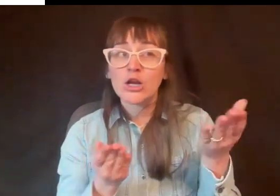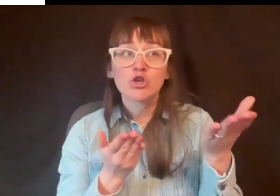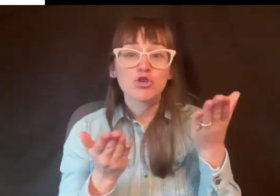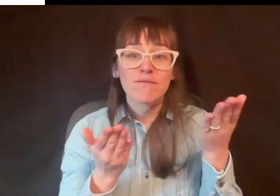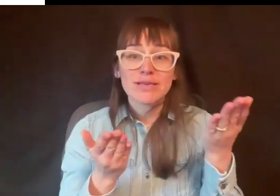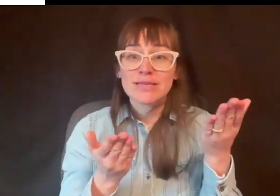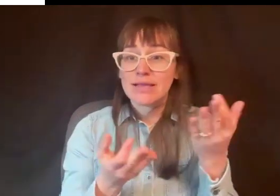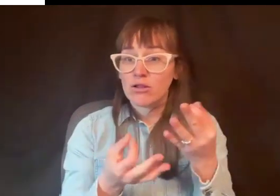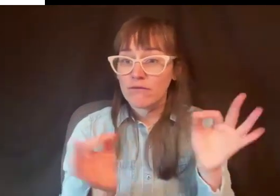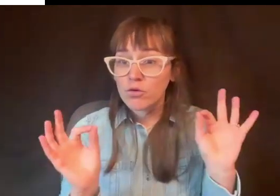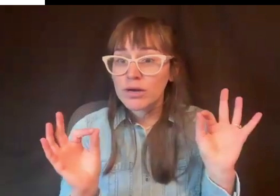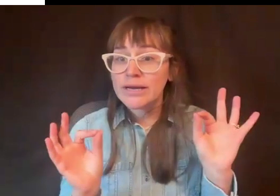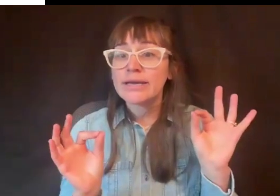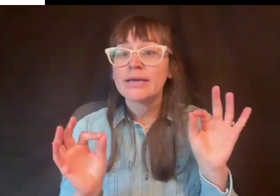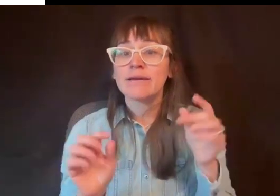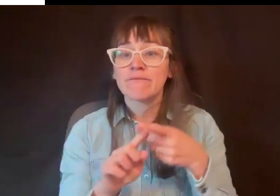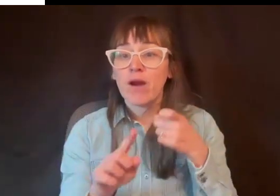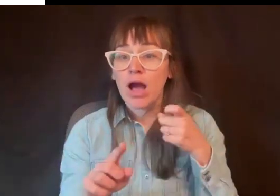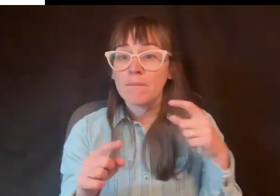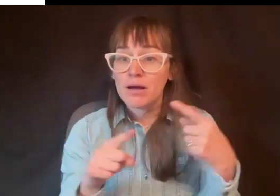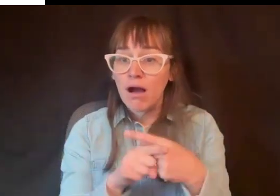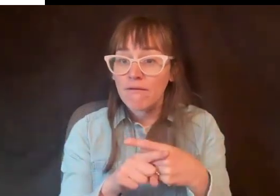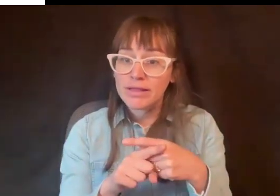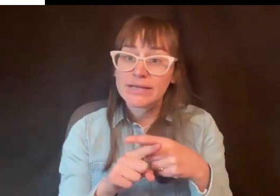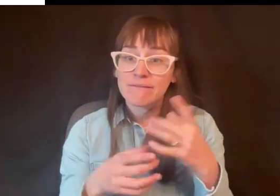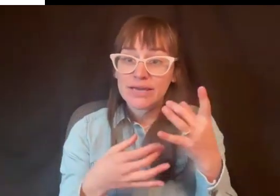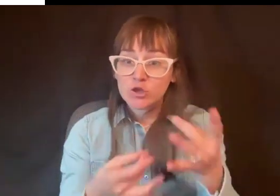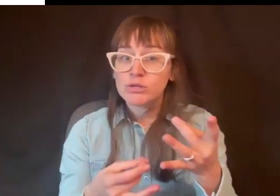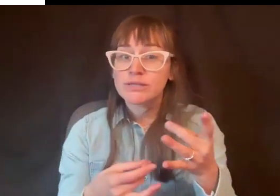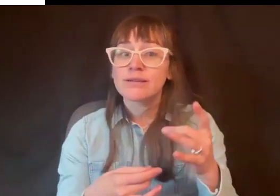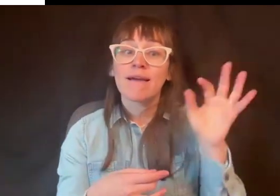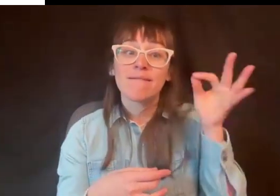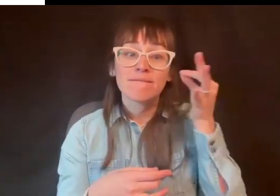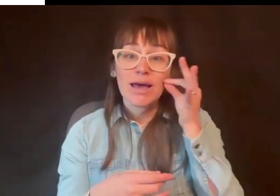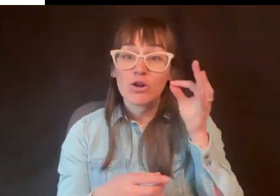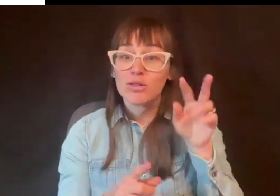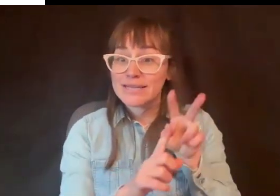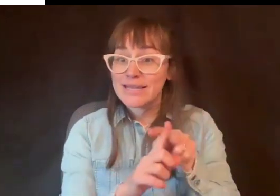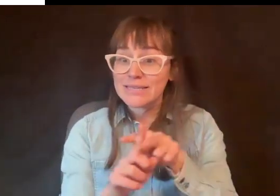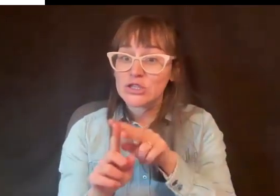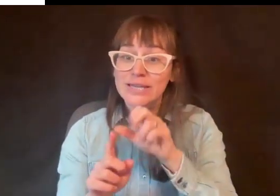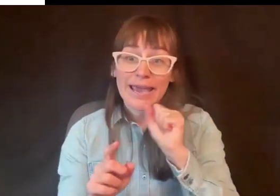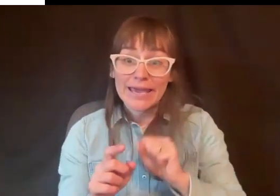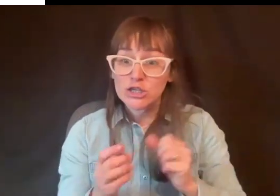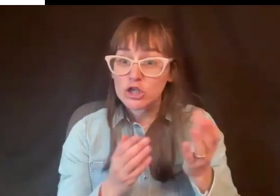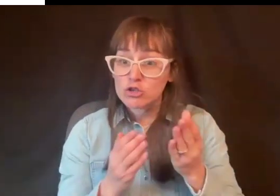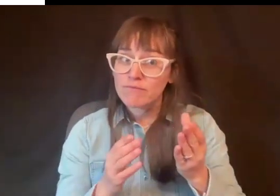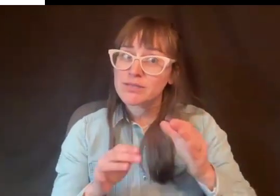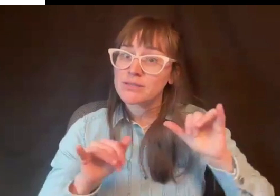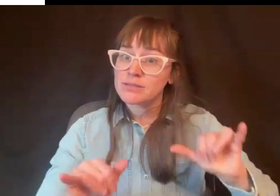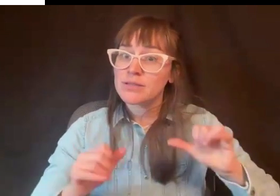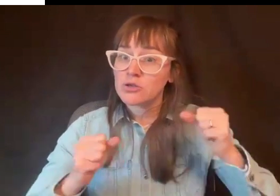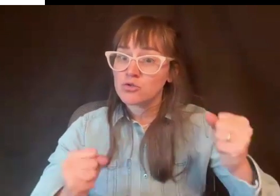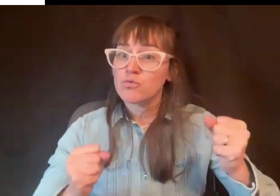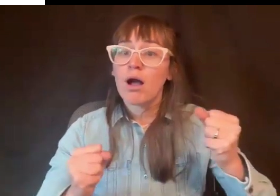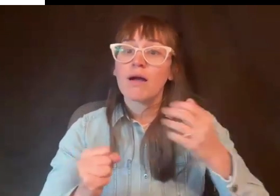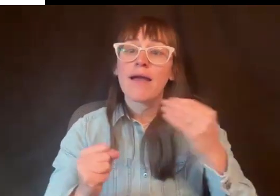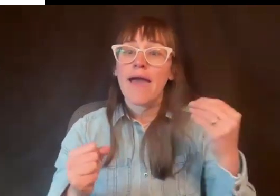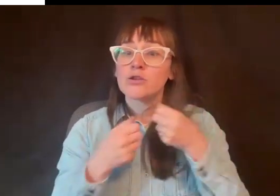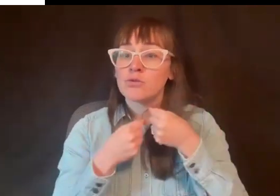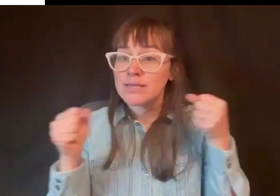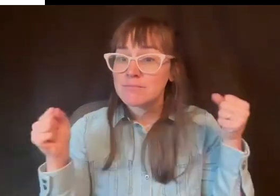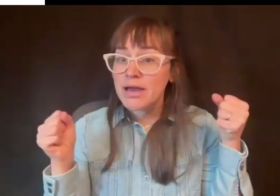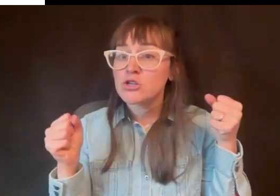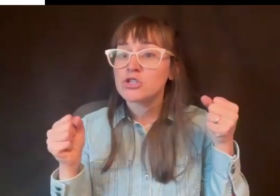conflict of interest, that the federally designated aging services network stays strong, and that we have transparency and insight